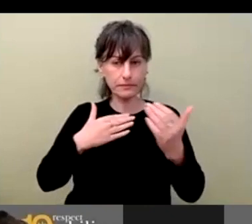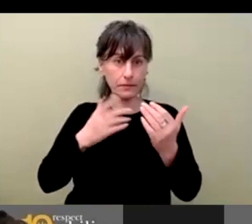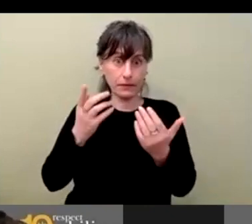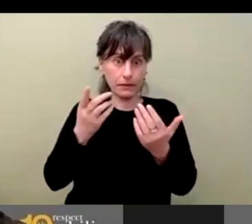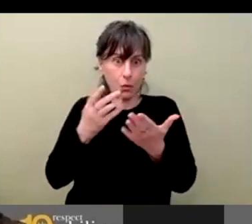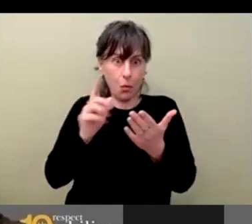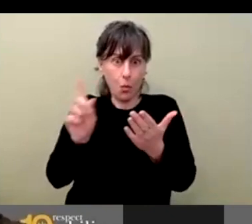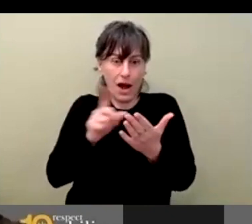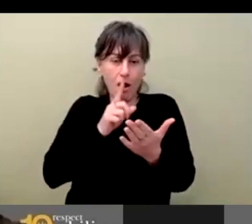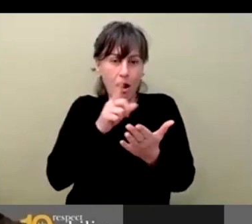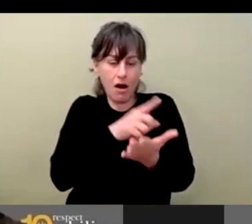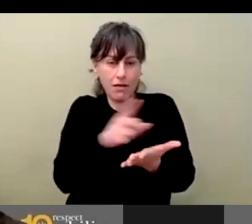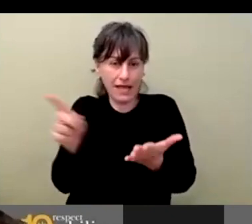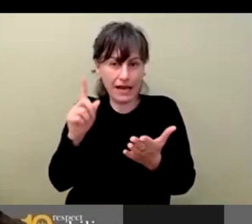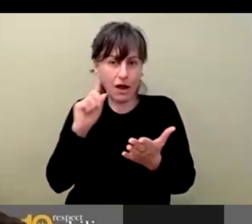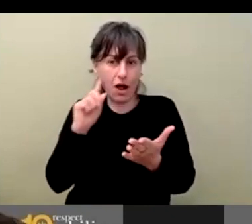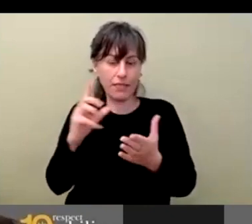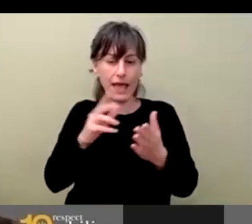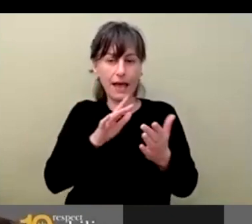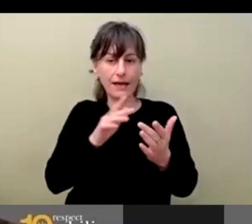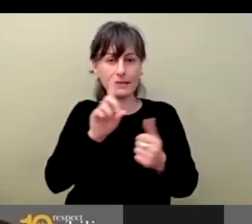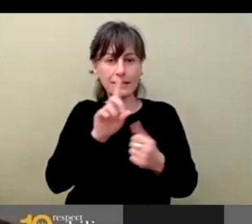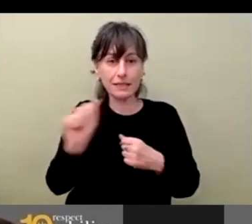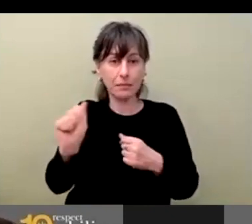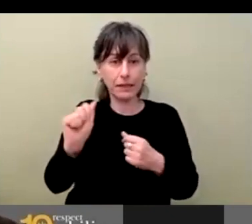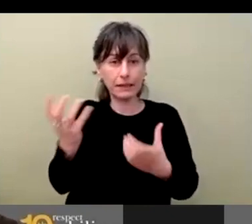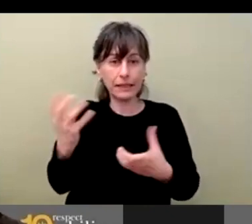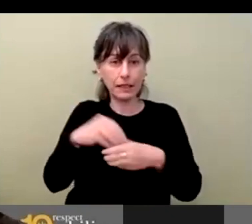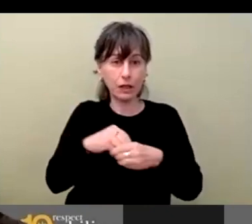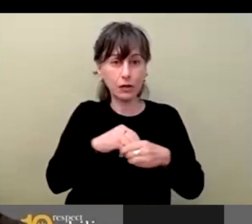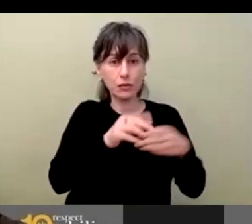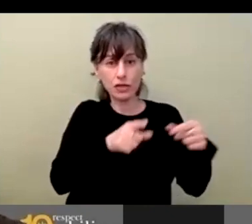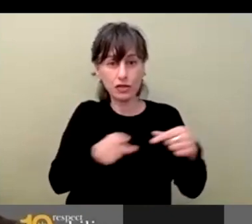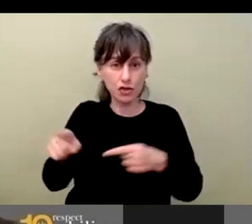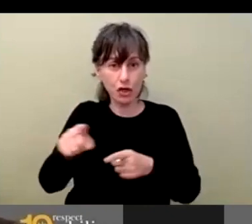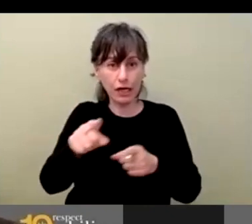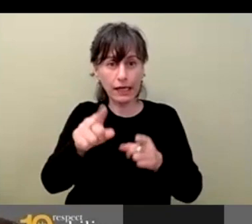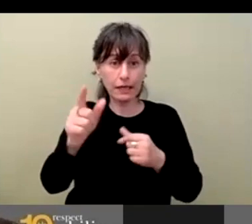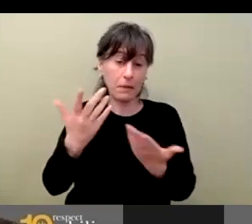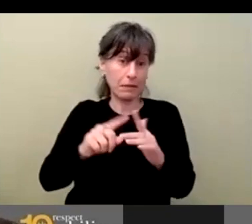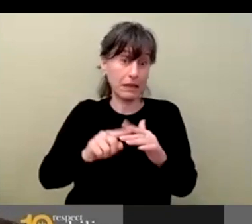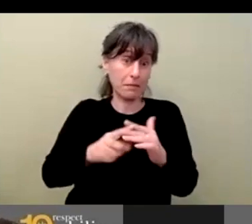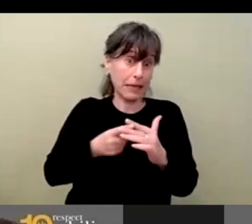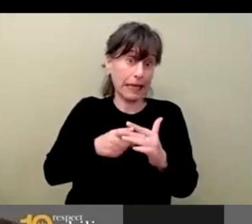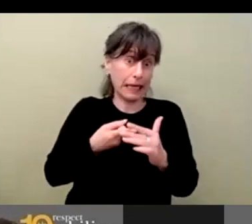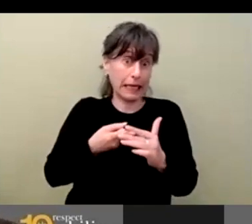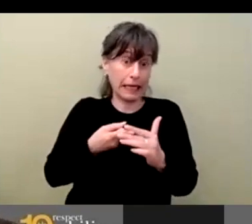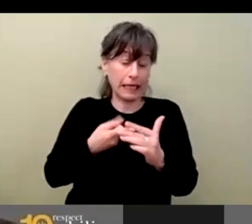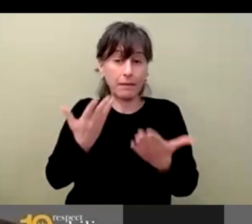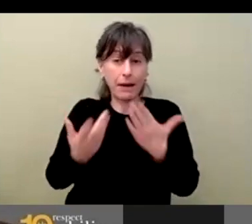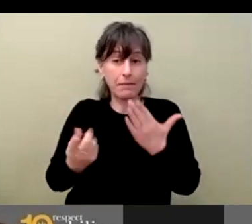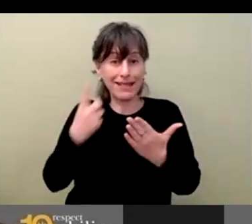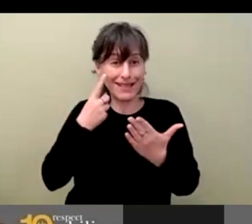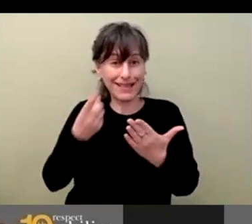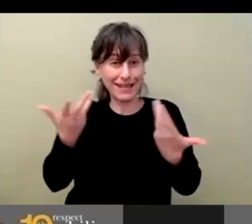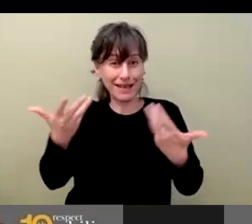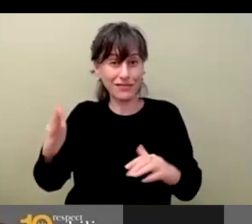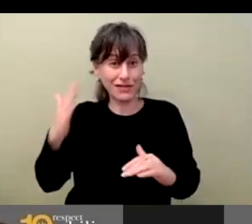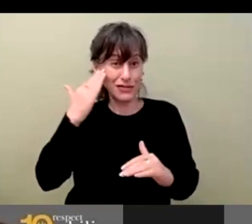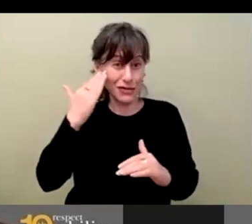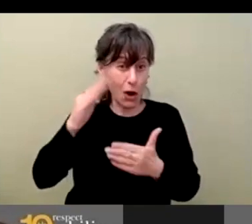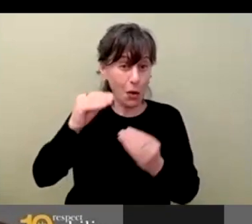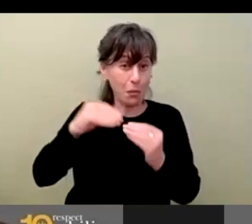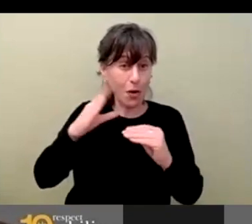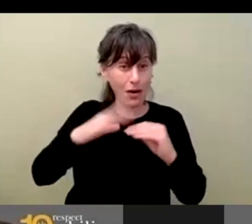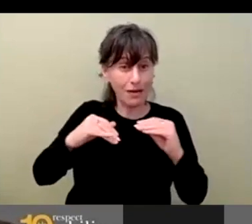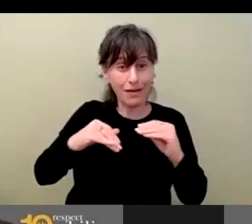their disability inclusion journey, whether they're at the beginning, whether they are, whether they think they know more than they know,